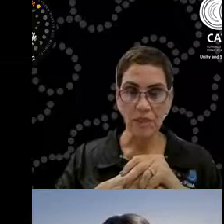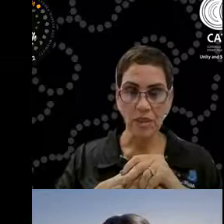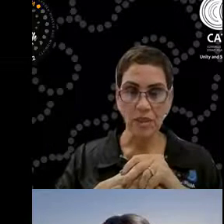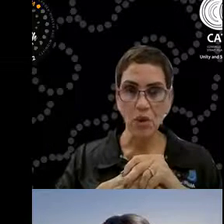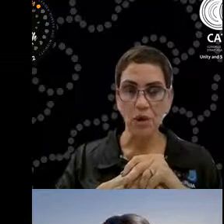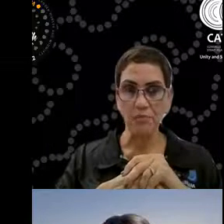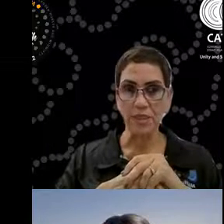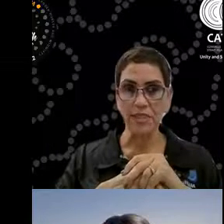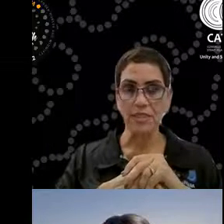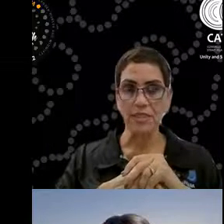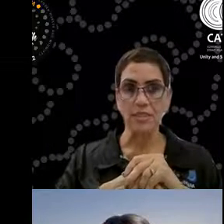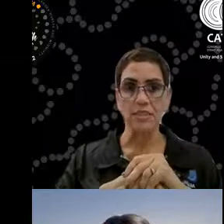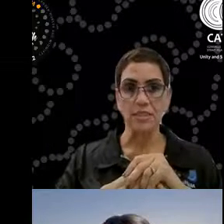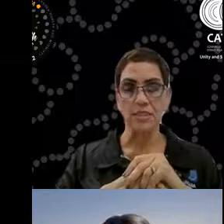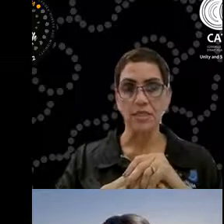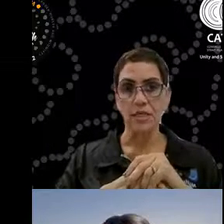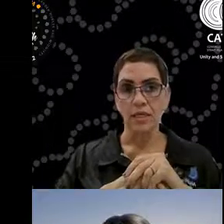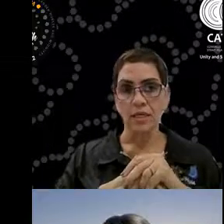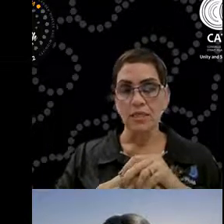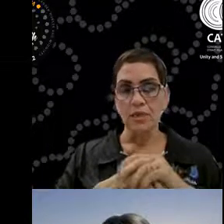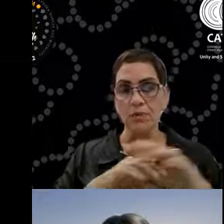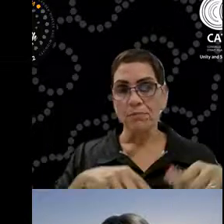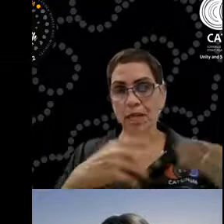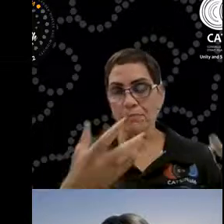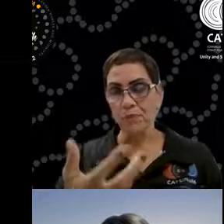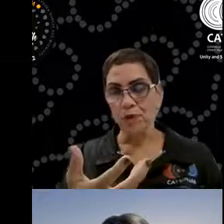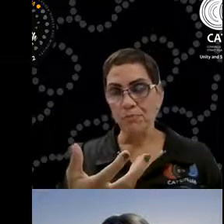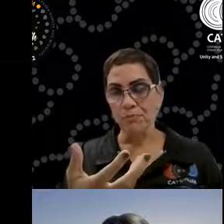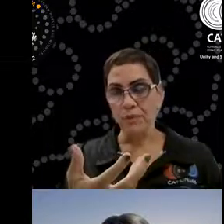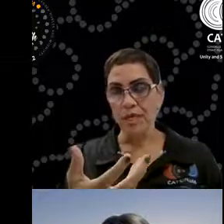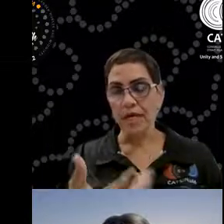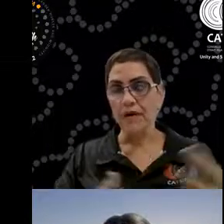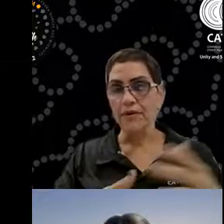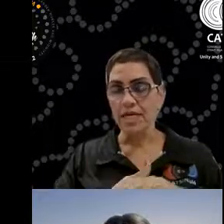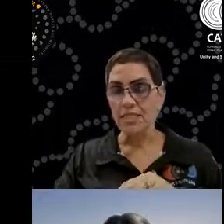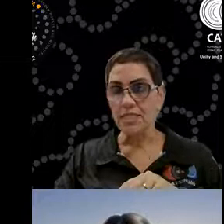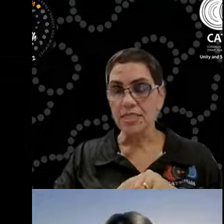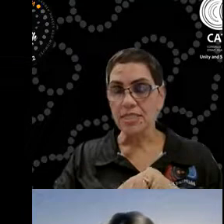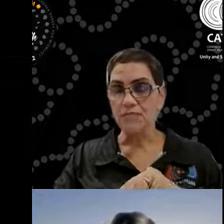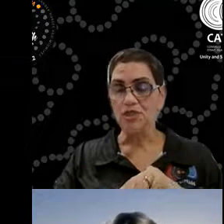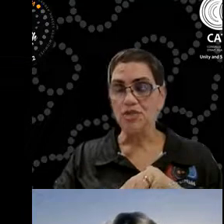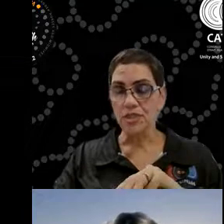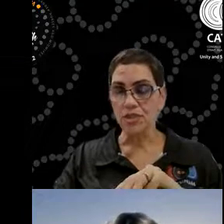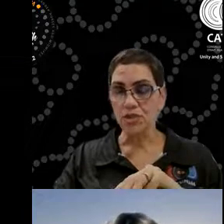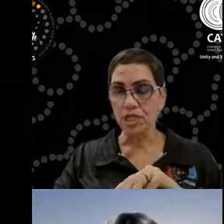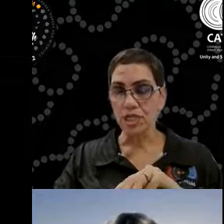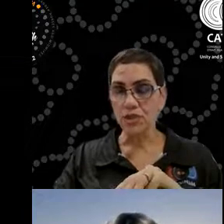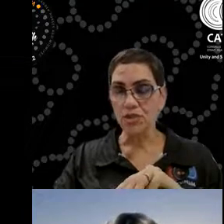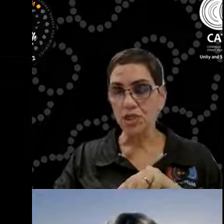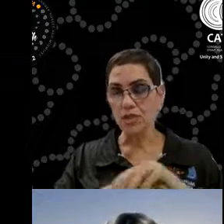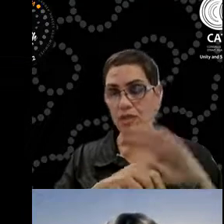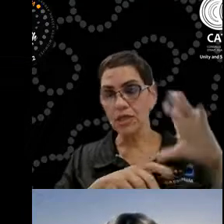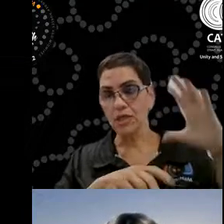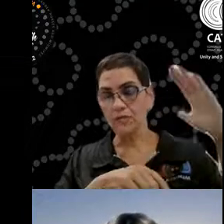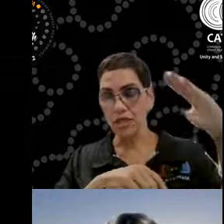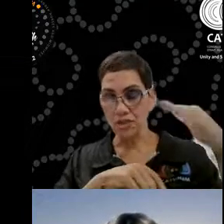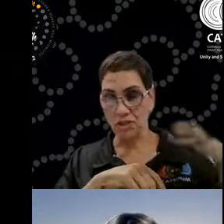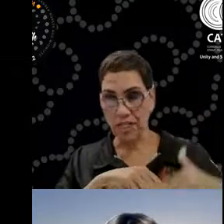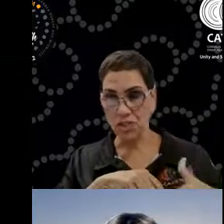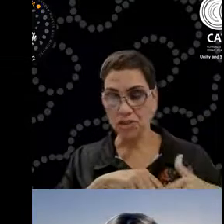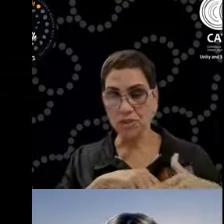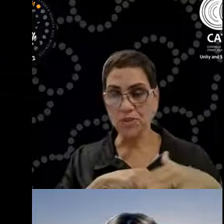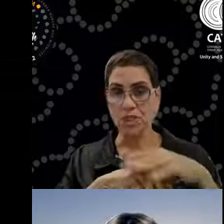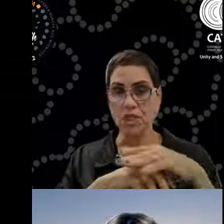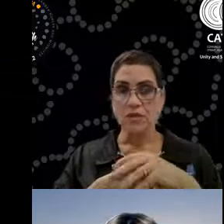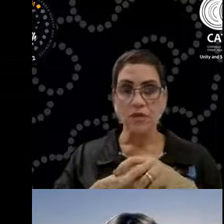those more complex diseases. So what Mullumbimby does, it steps you through this genealogy. You can